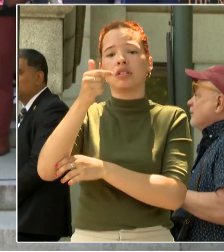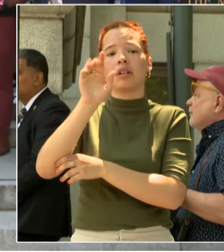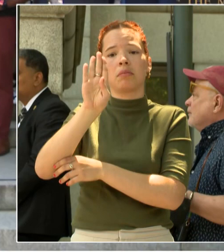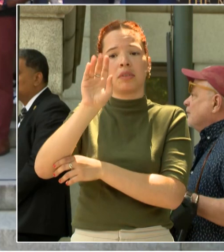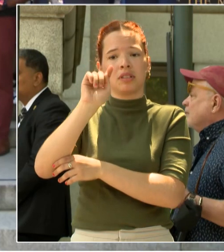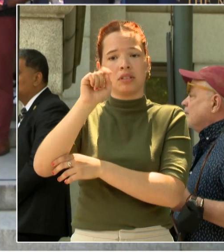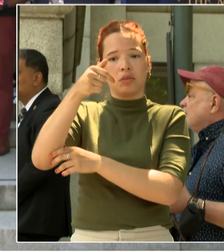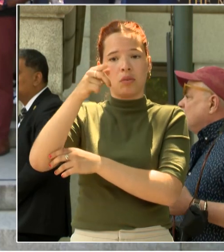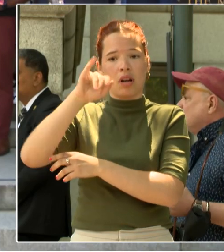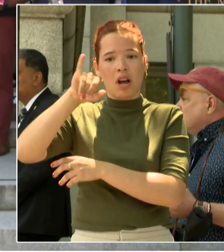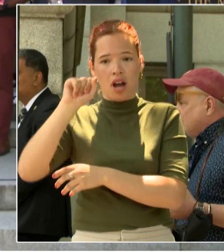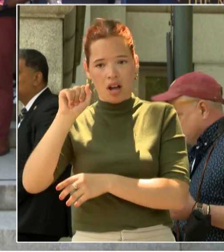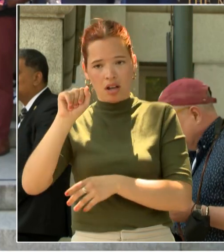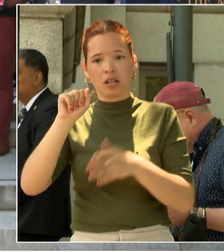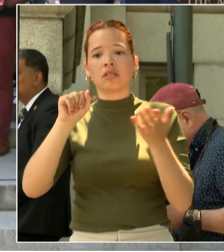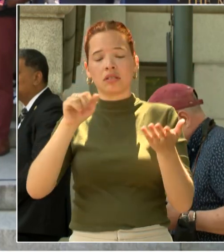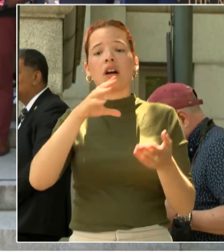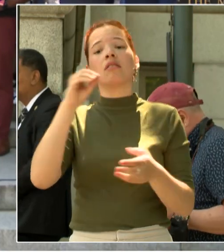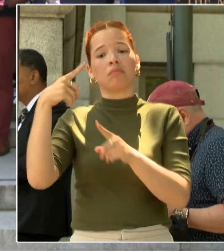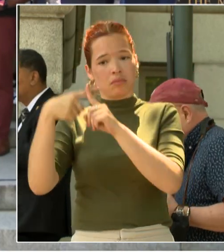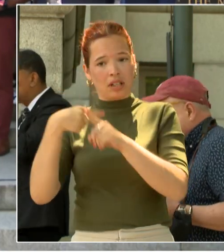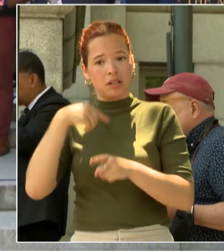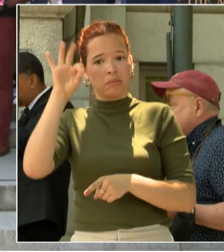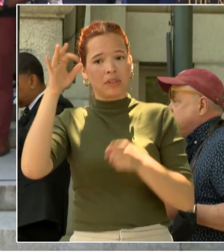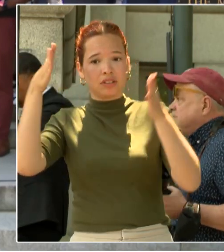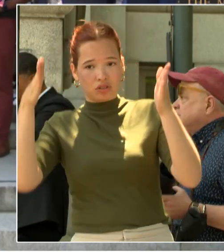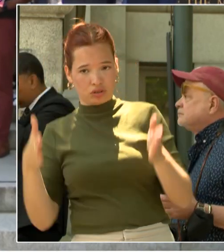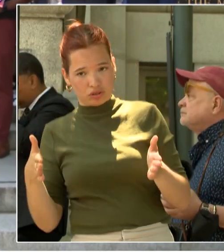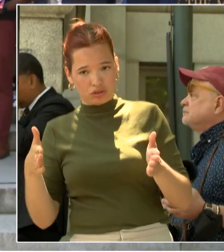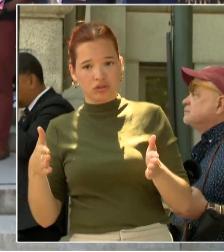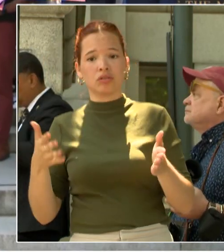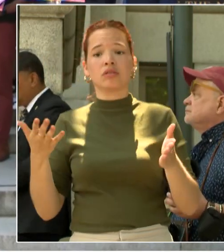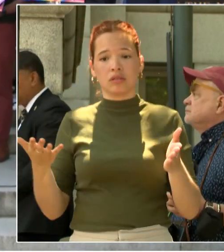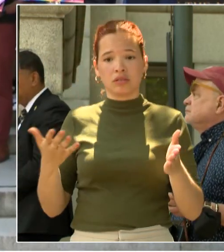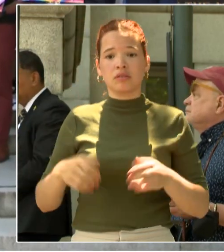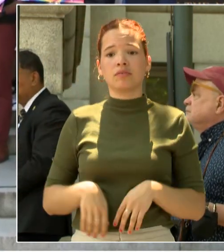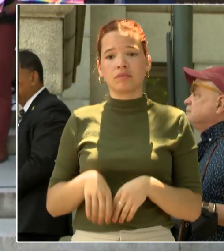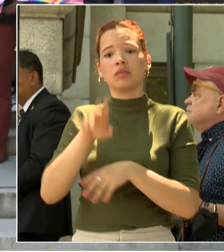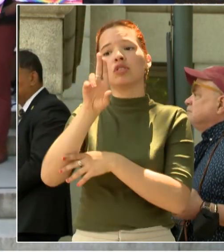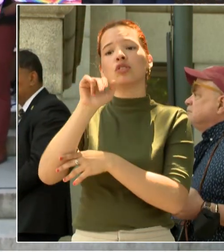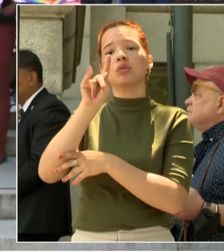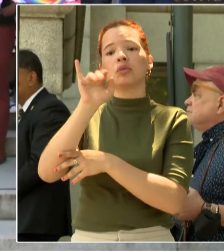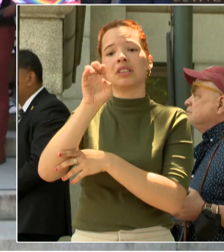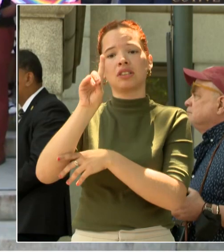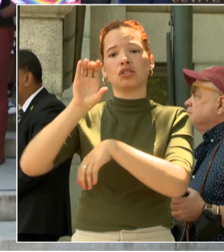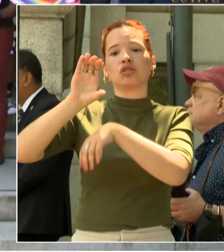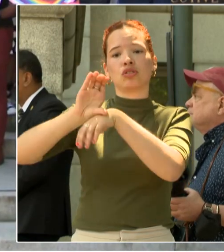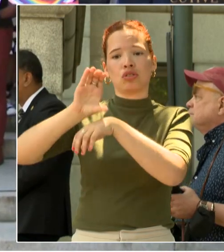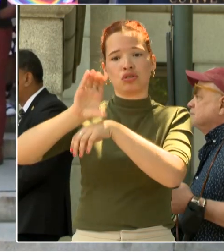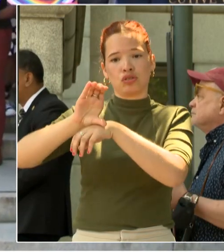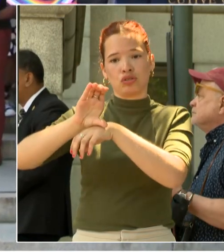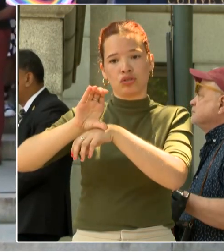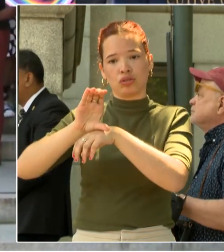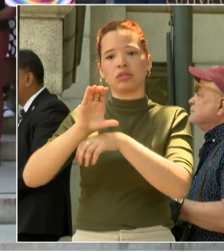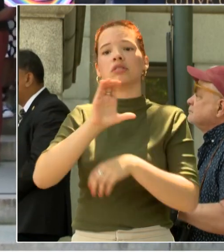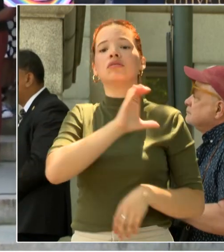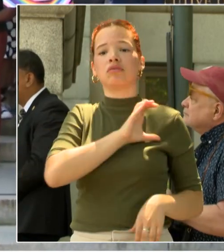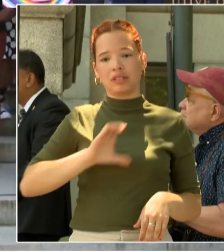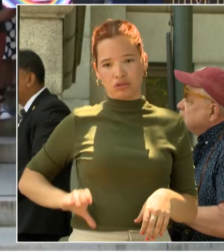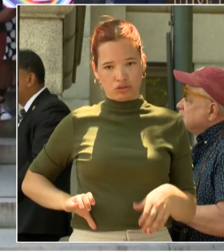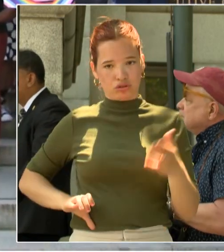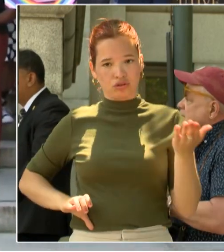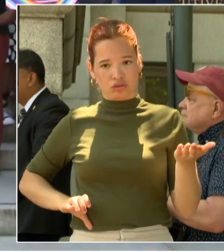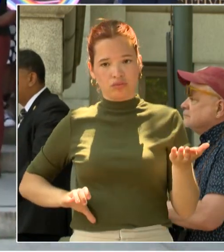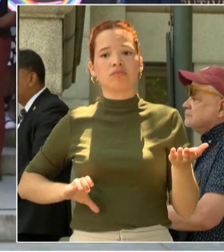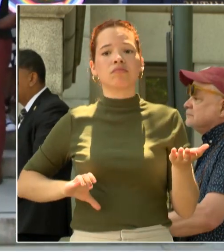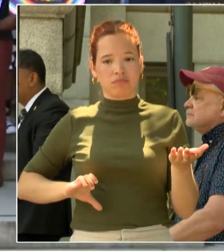of the Community Church of Washington, D.C. United Church of Christ. And I also happen to serve as the CEO of